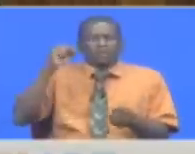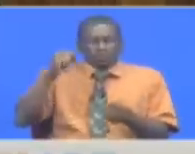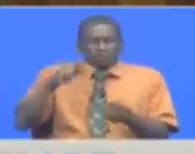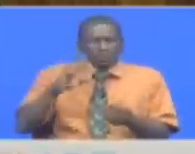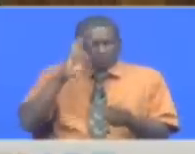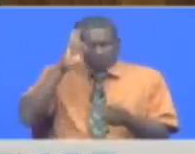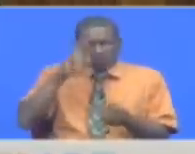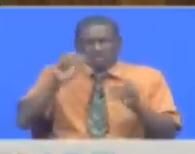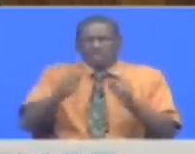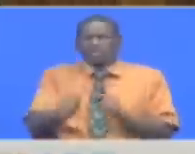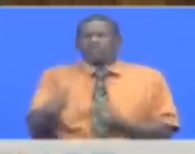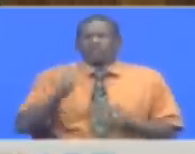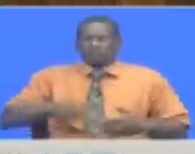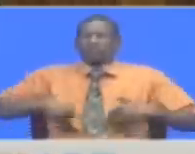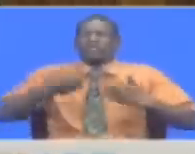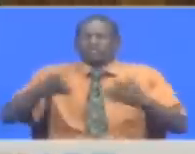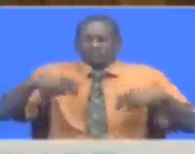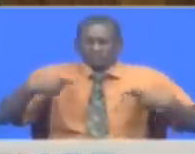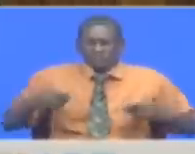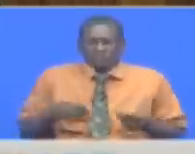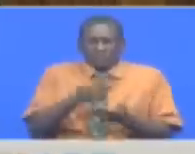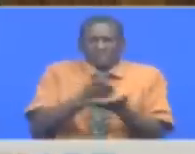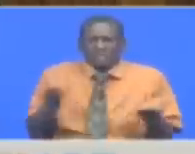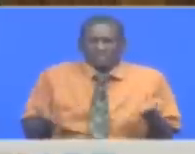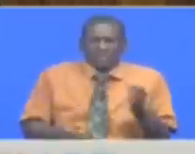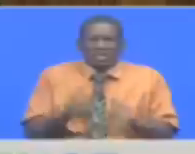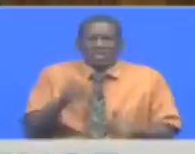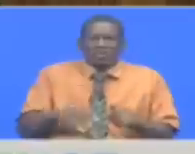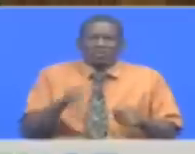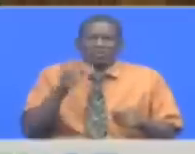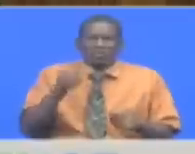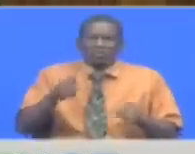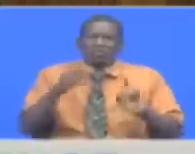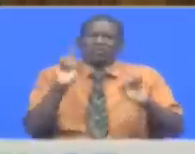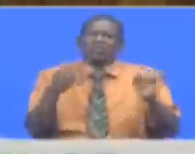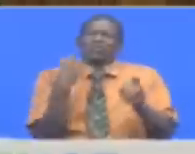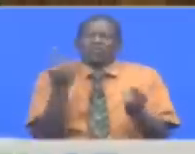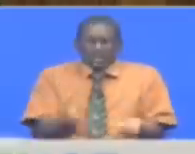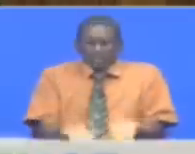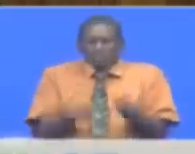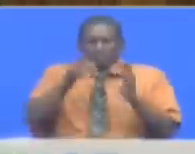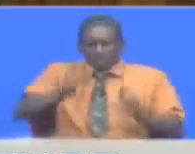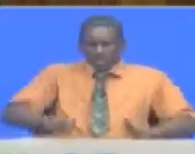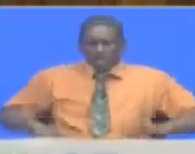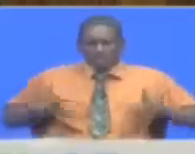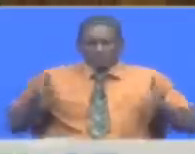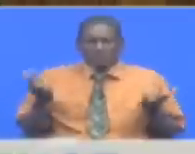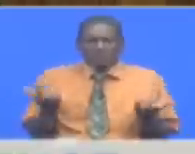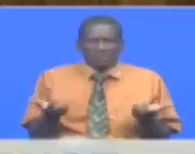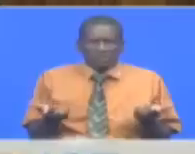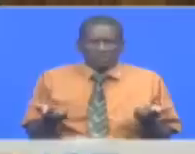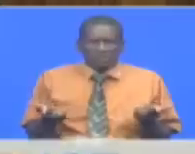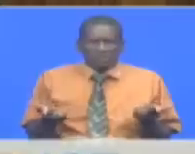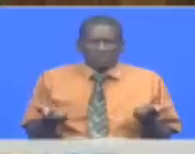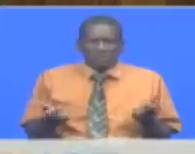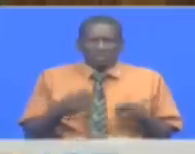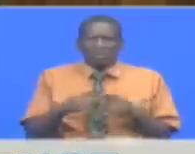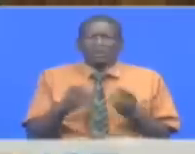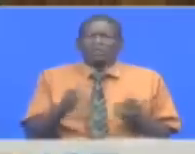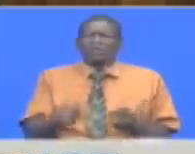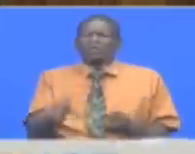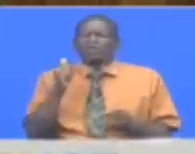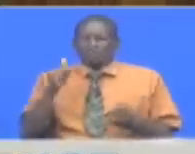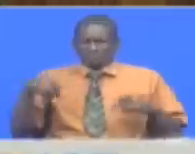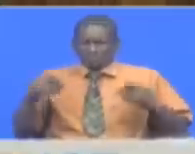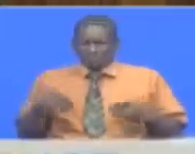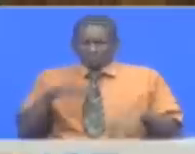people something that would have not only improved their lives and livelihoods, but made Kenya that